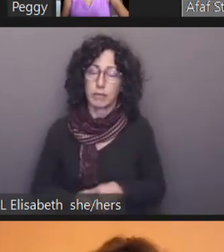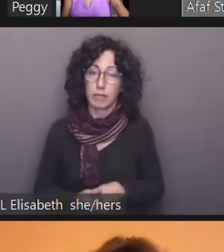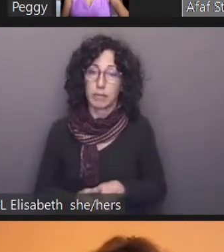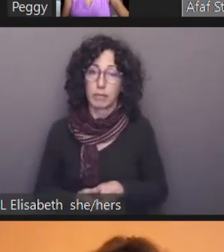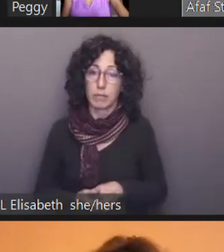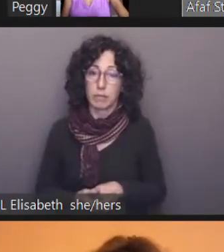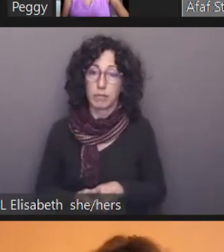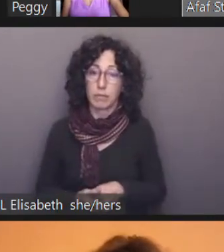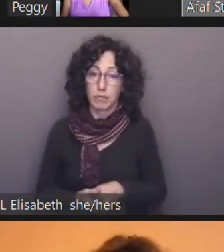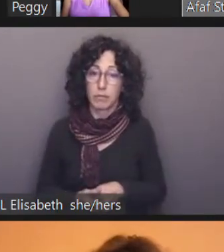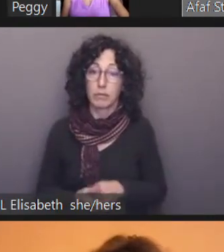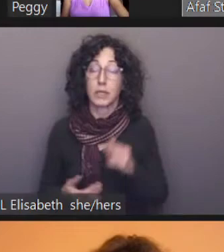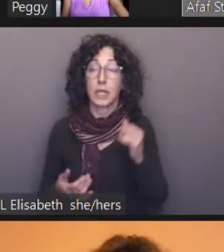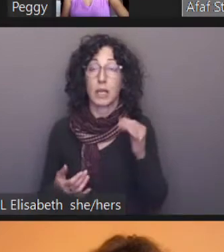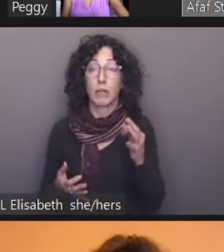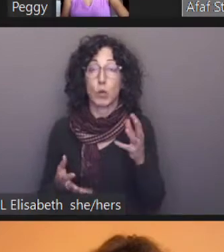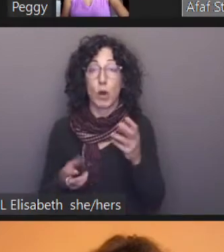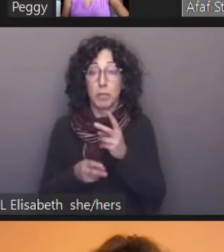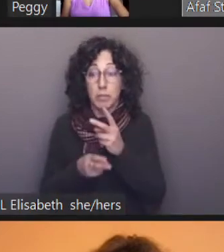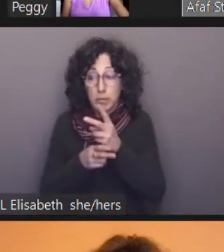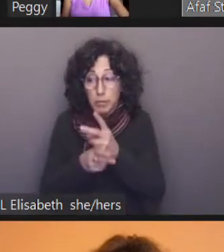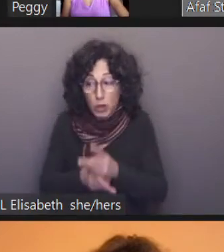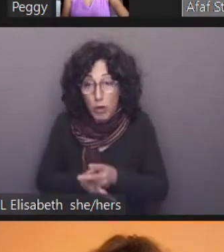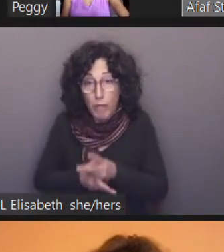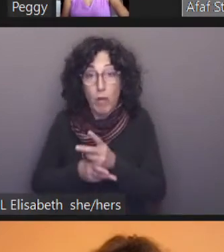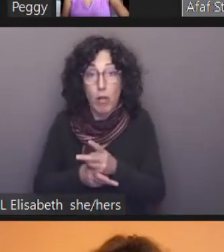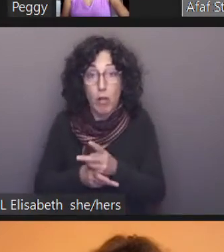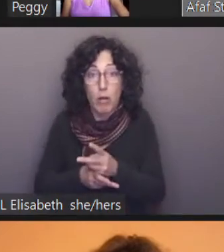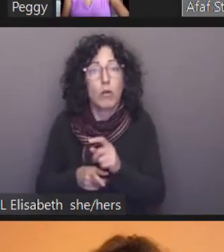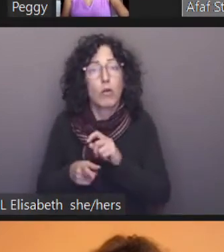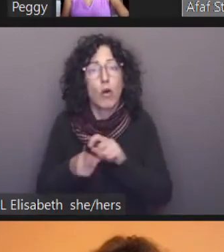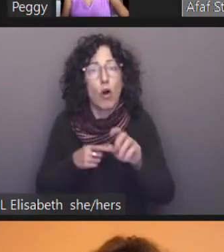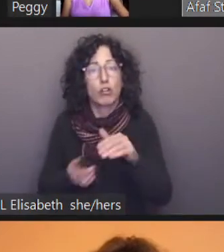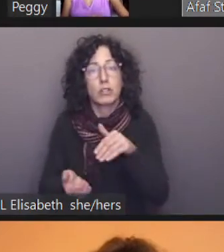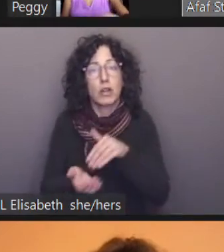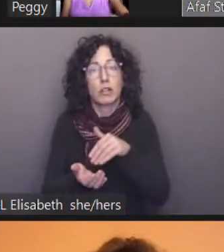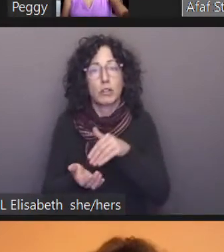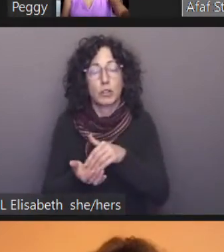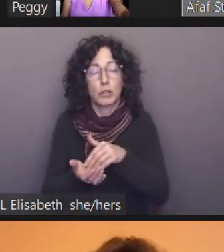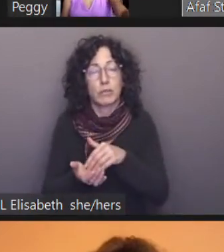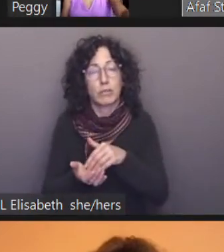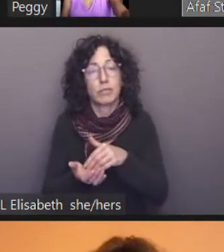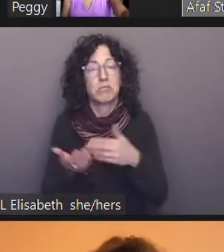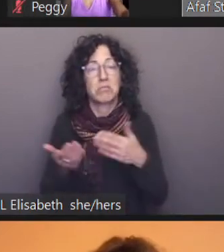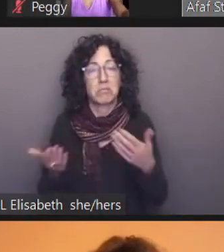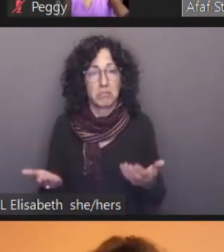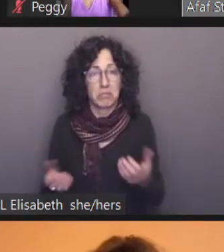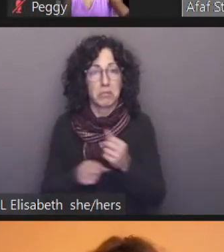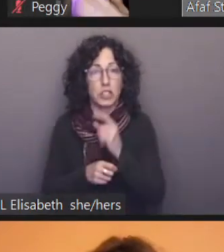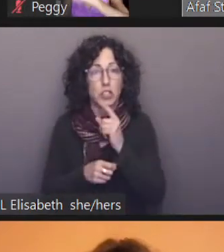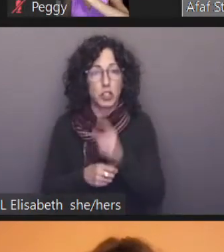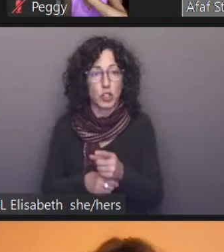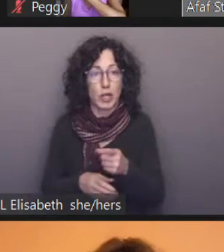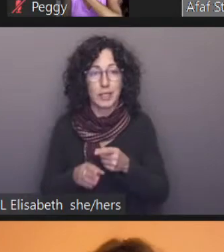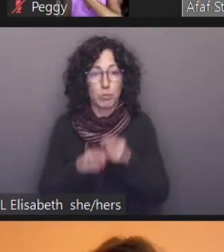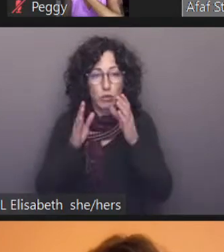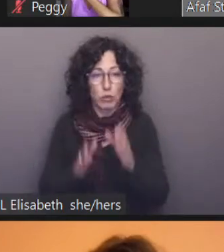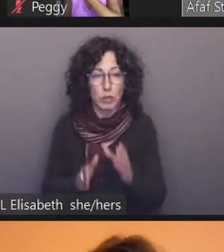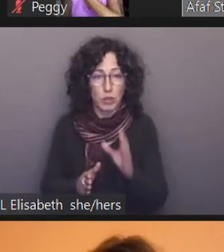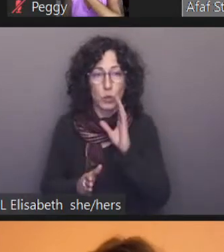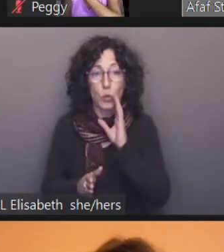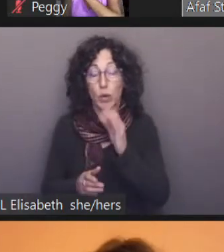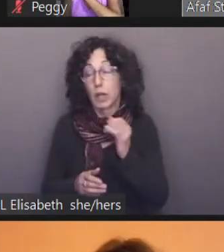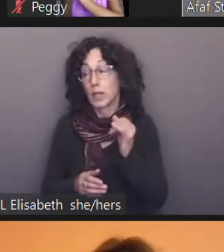to be cautious, you can call your provider and talk to your provider, who is a specialist who provides care for that